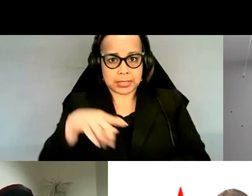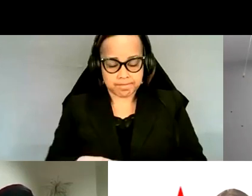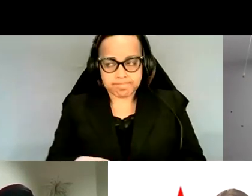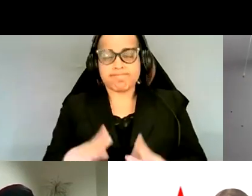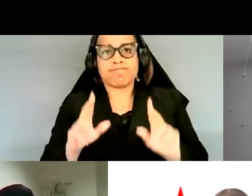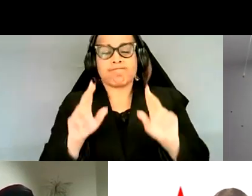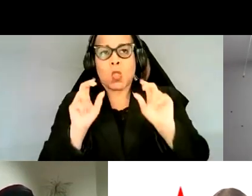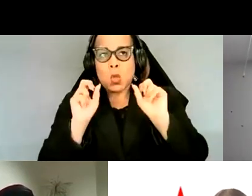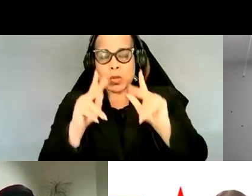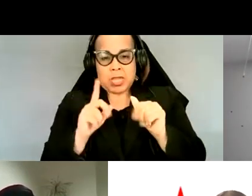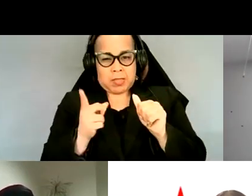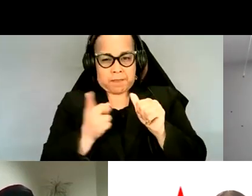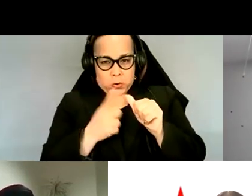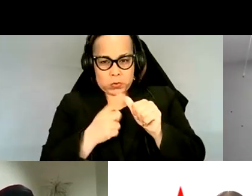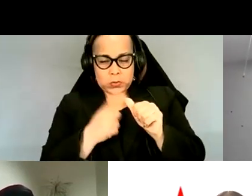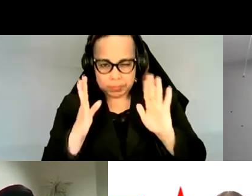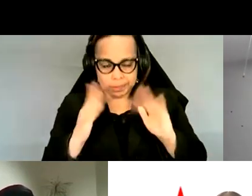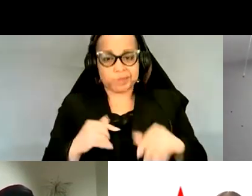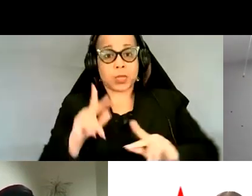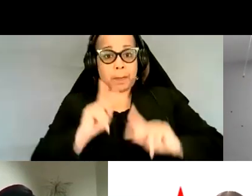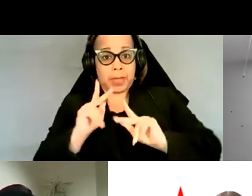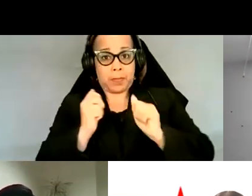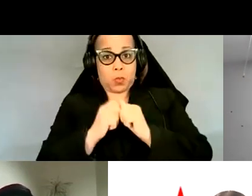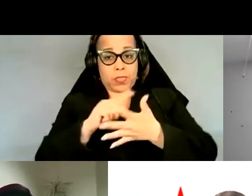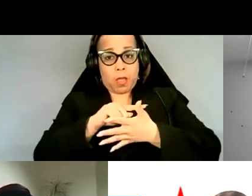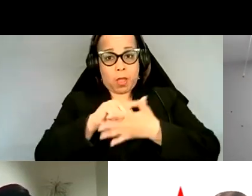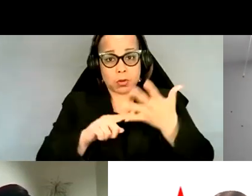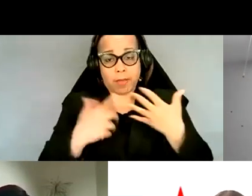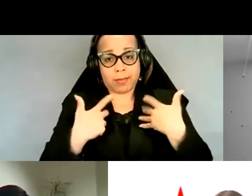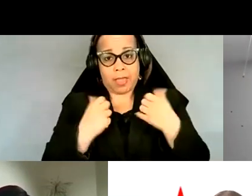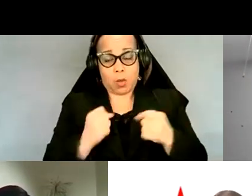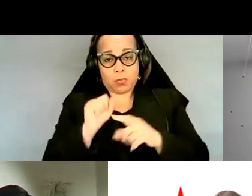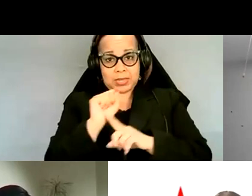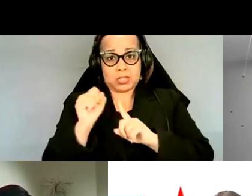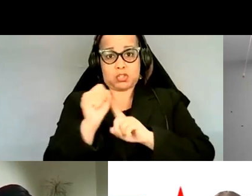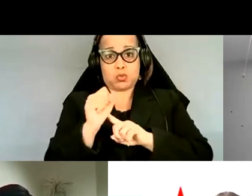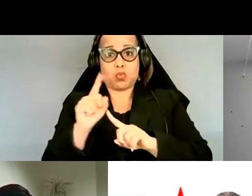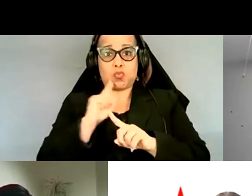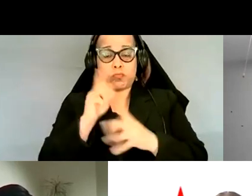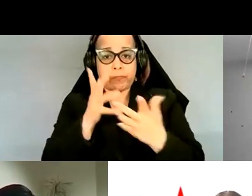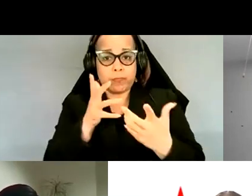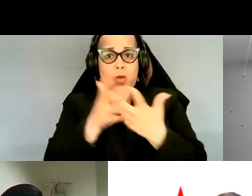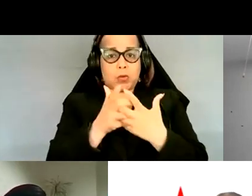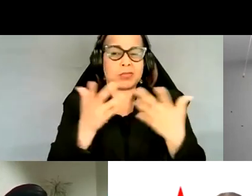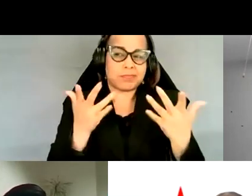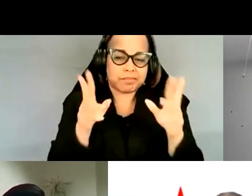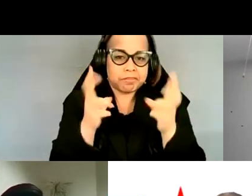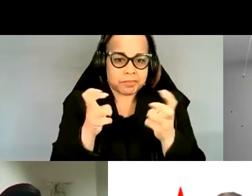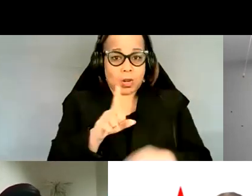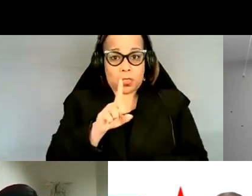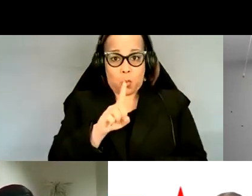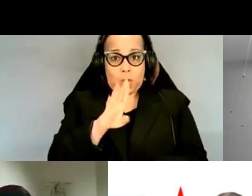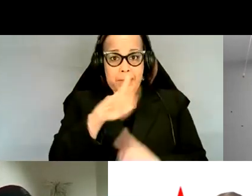Okay, so first things first, people with underlying conditions who fall into, for lack of a better term, the 1B